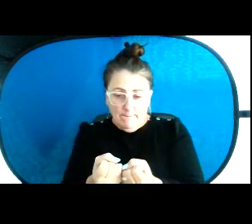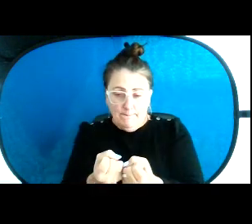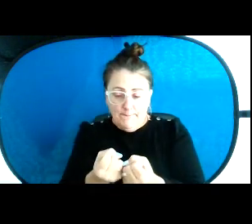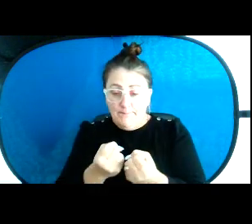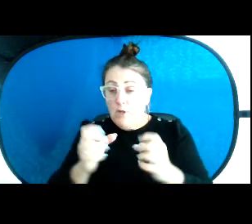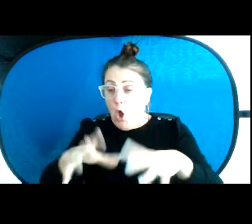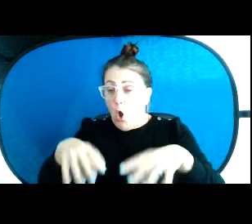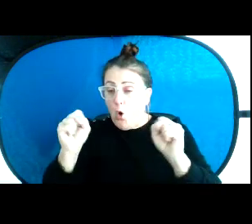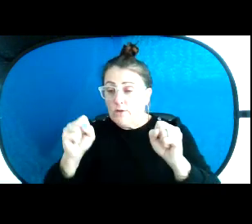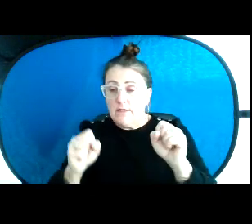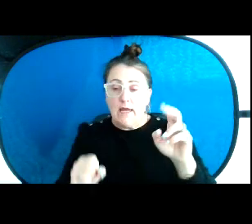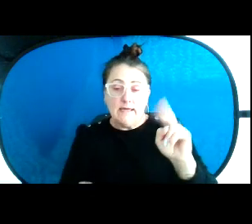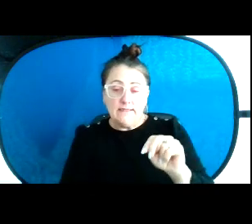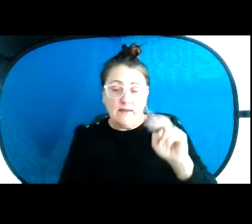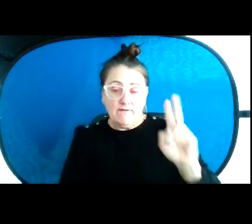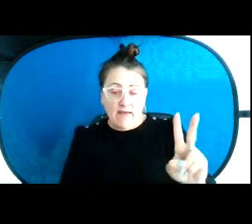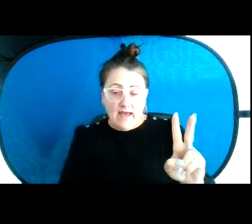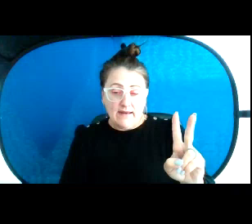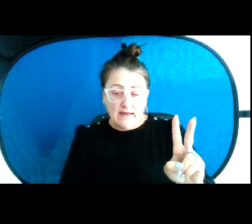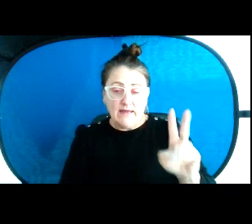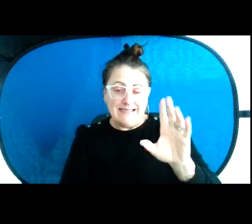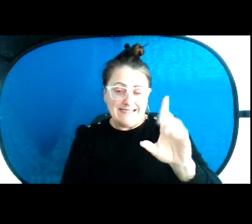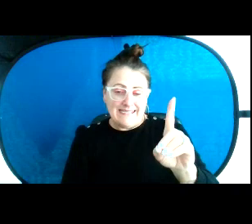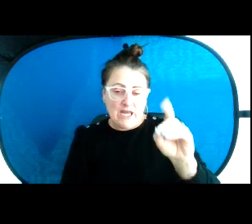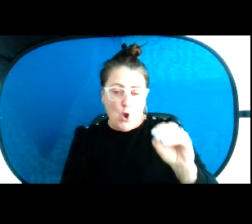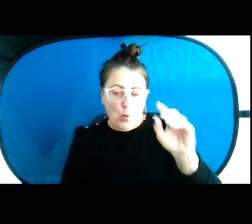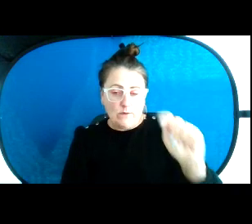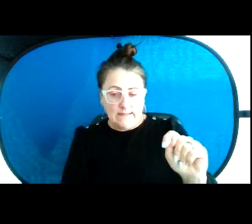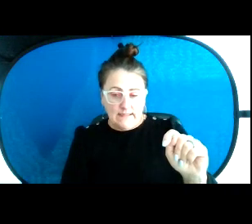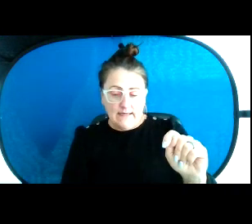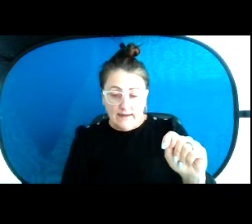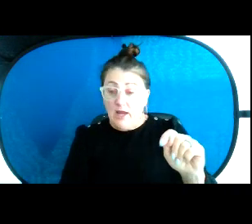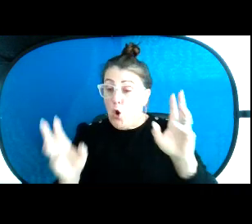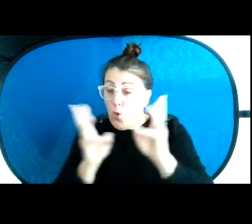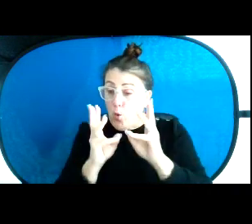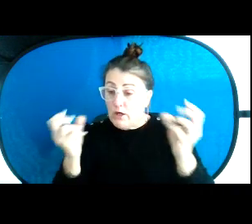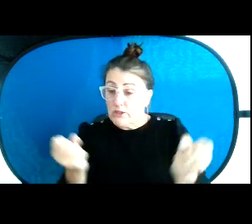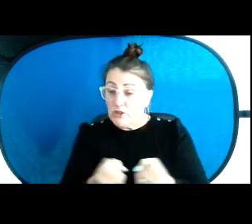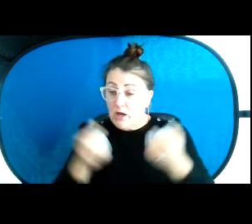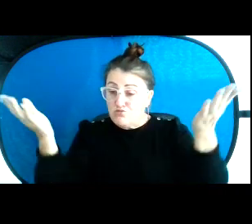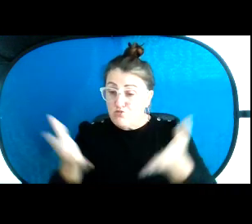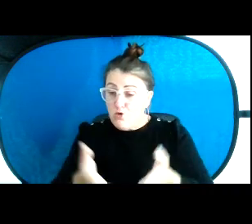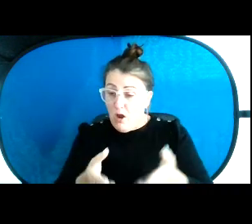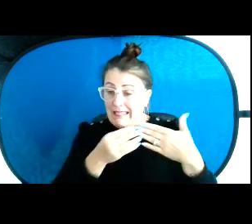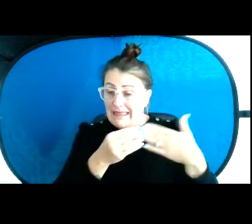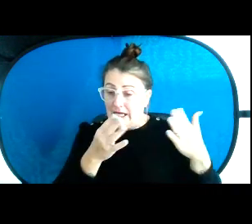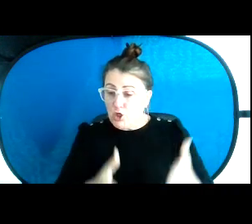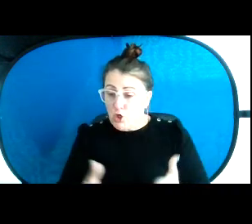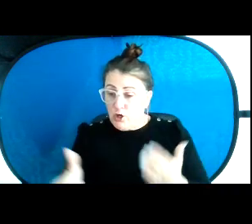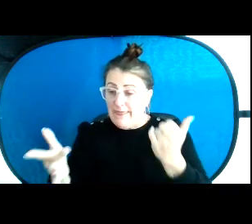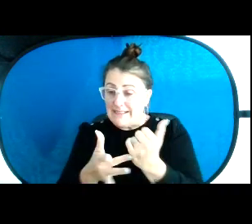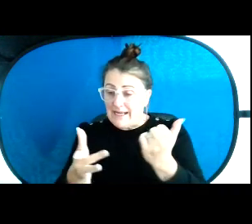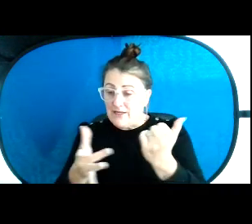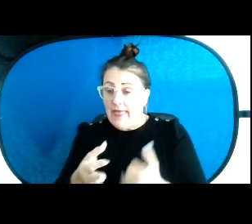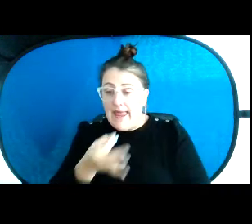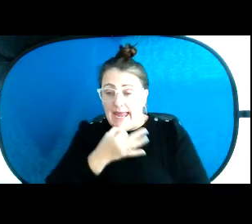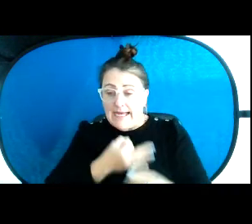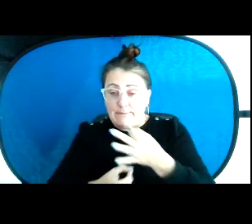by the Nevada Department of Transportation. The workshop brought together leaders and technical experts from each state's Department